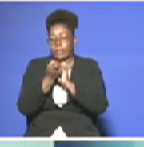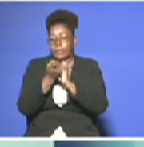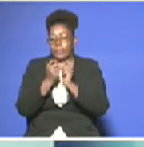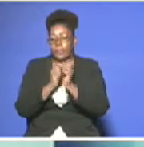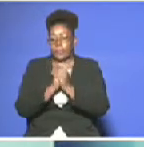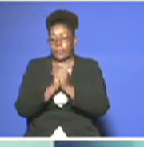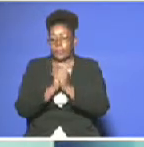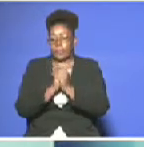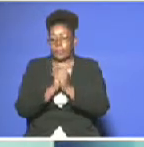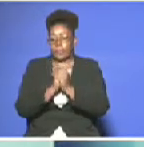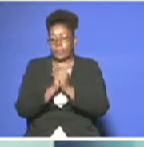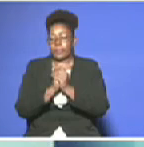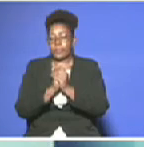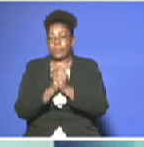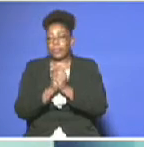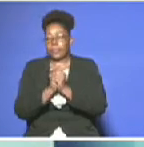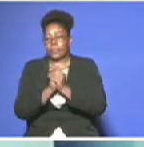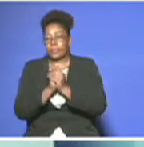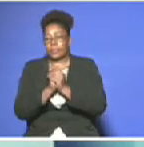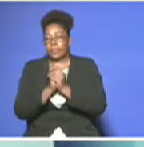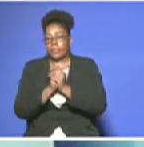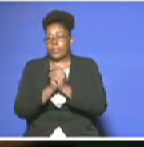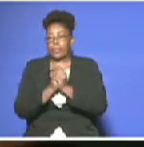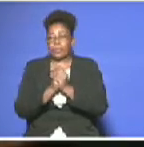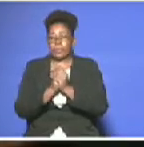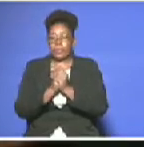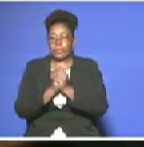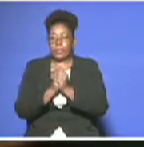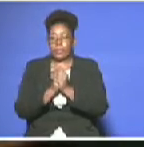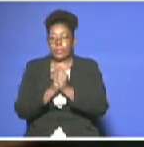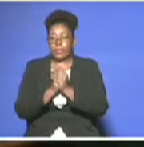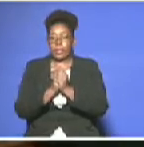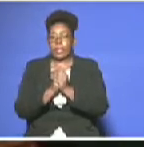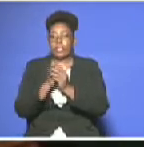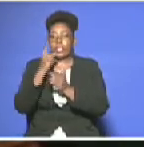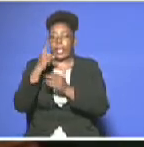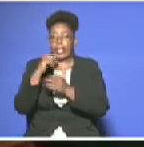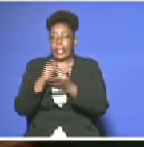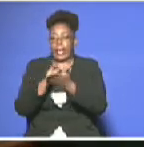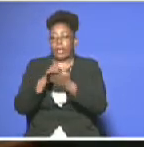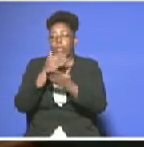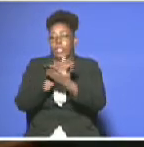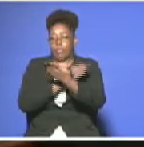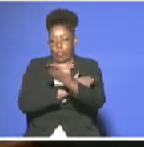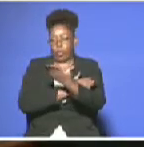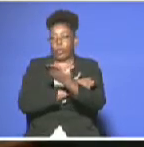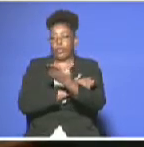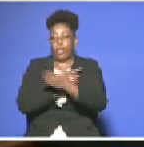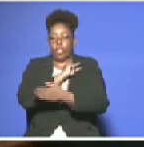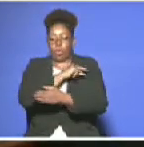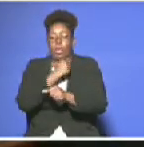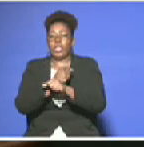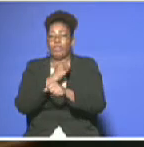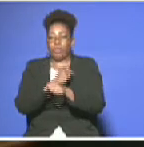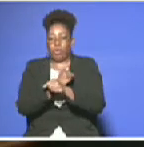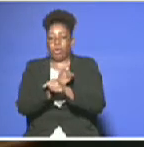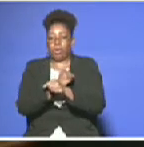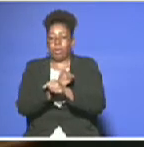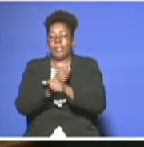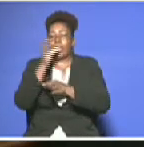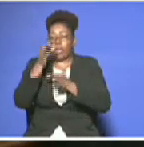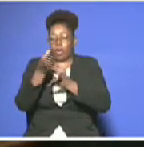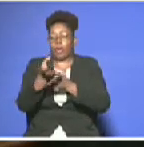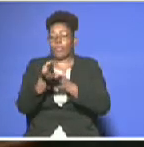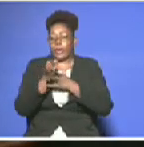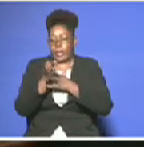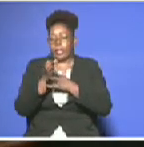justice at the appellate court. To improve the quality of the work that the Court of Appeal actually does and